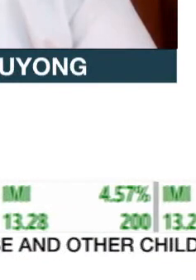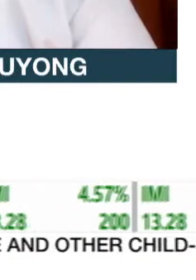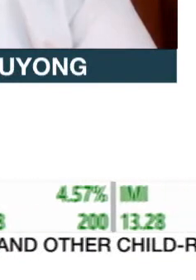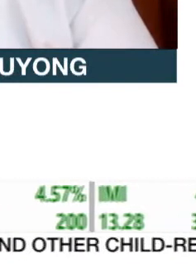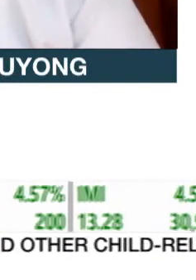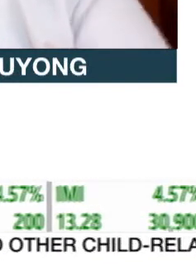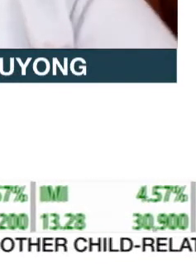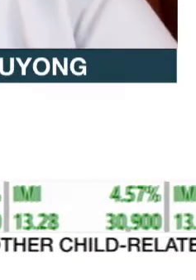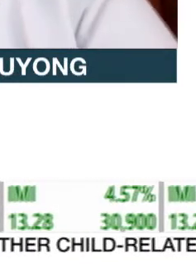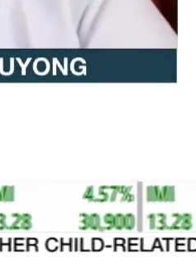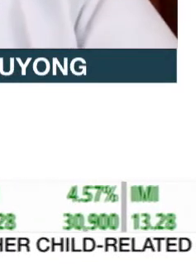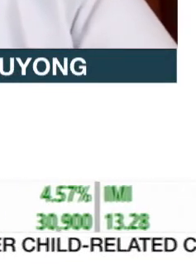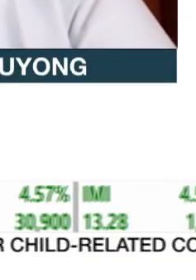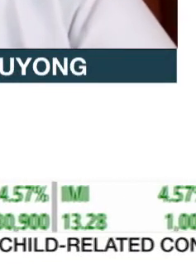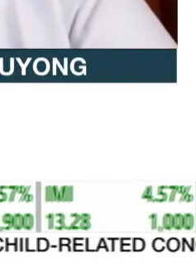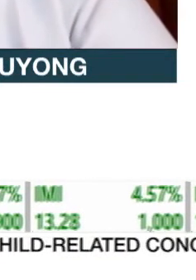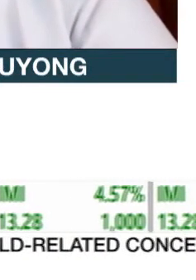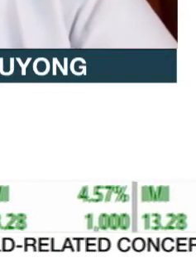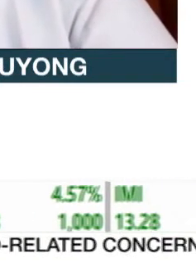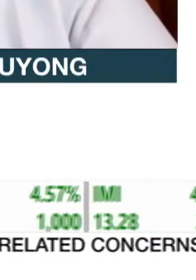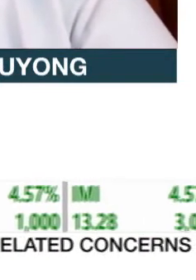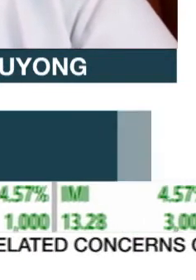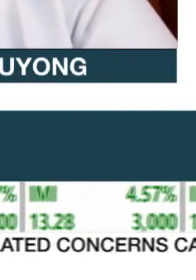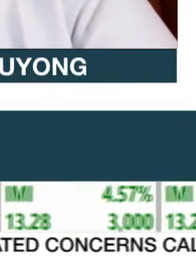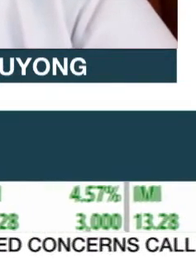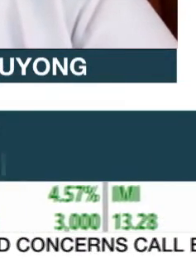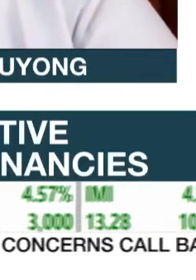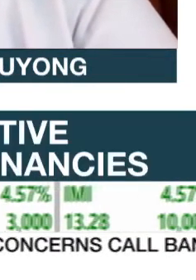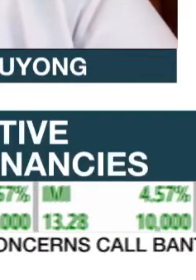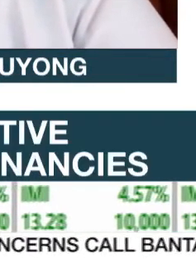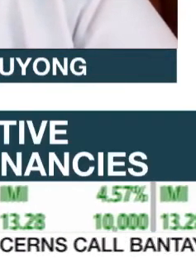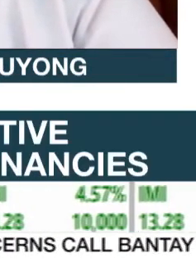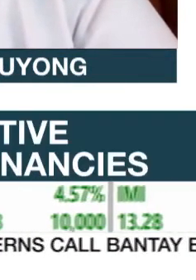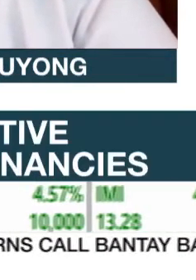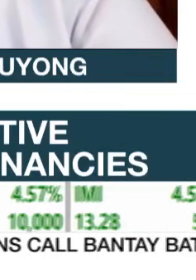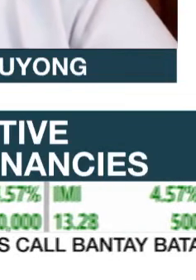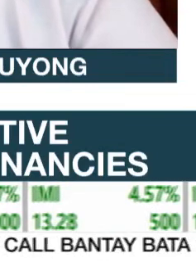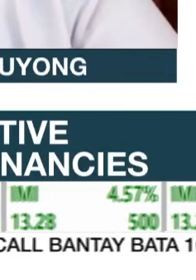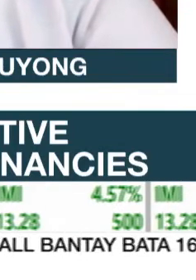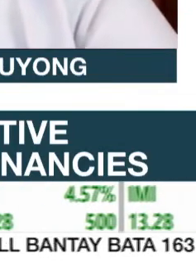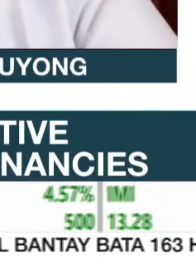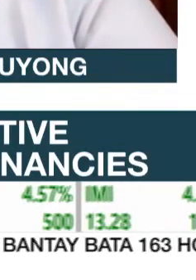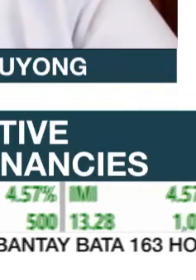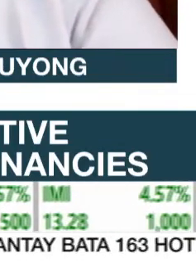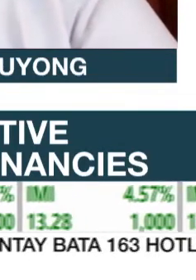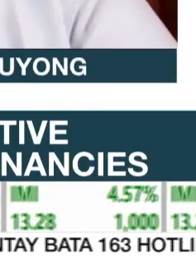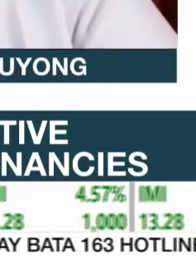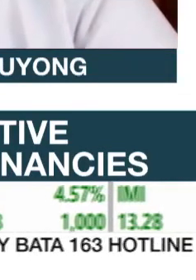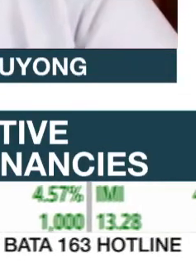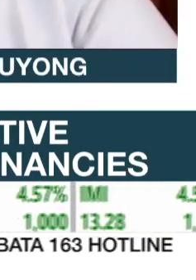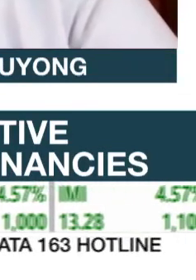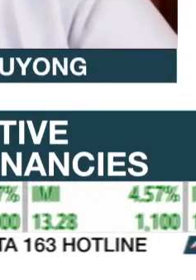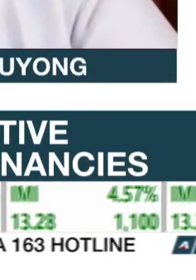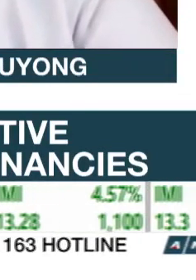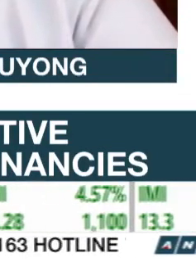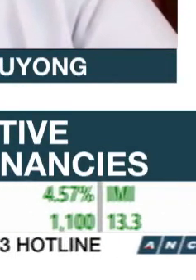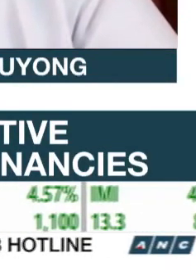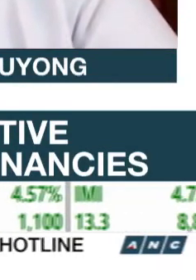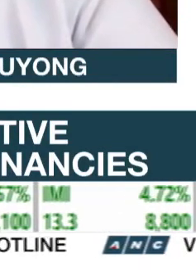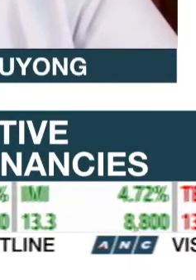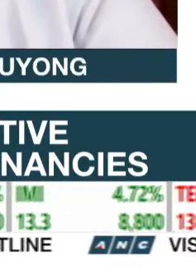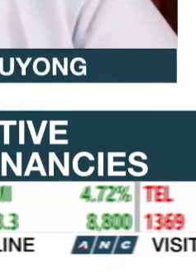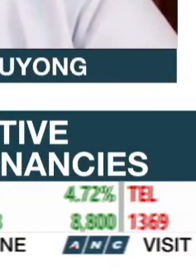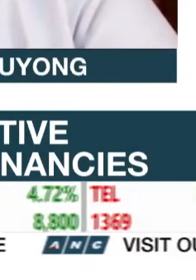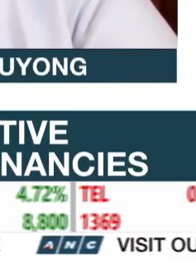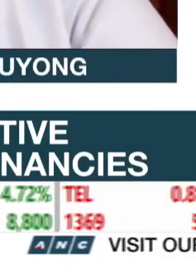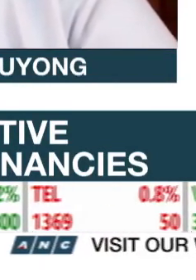of POPCOM. Undersecretary Perez, welcome to the program. Thank you for joining us today. Yes, I'm happy